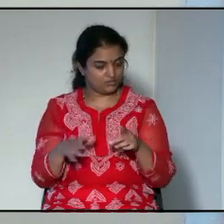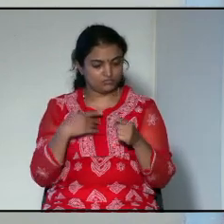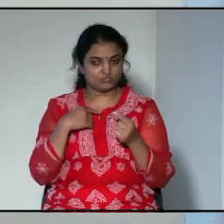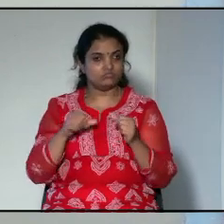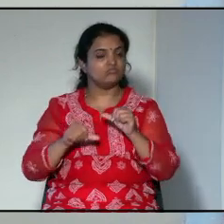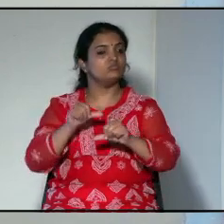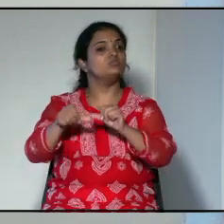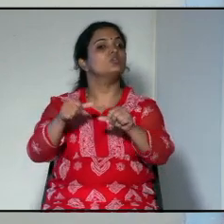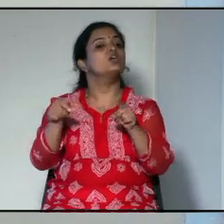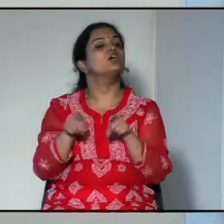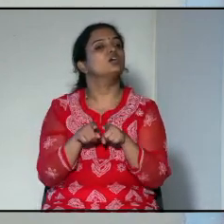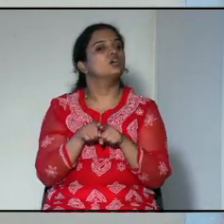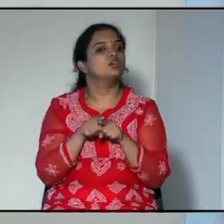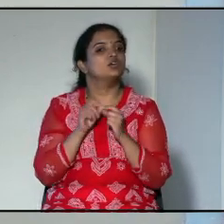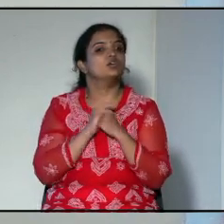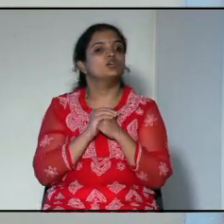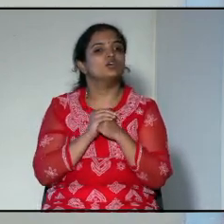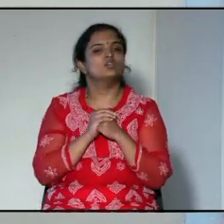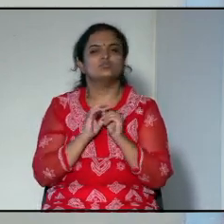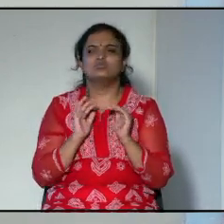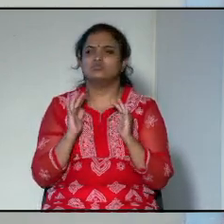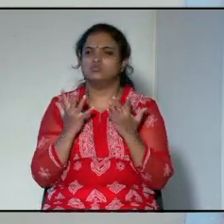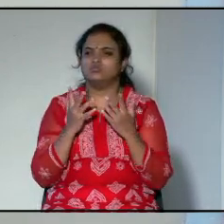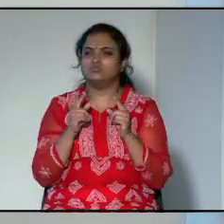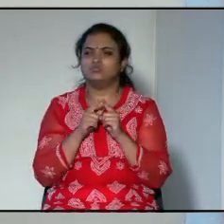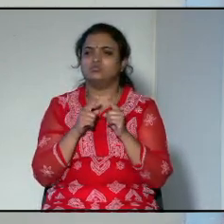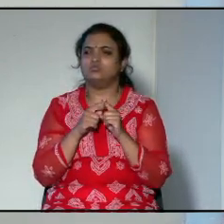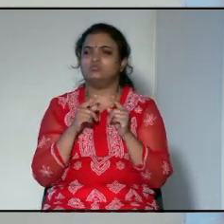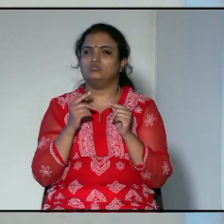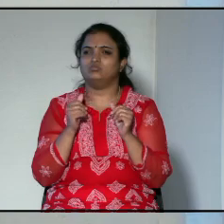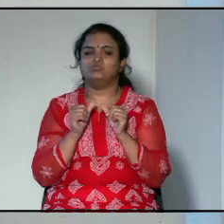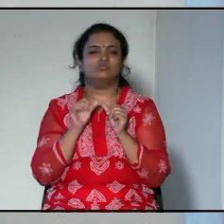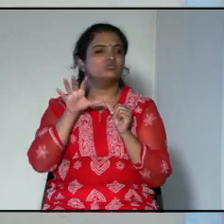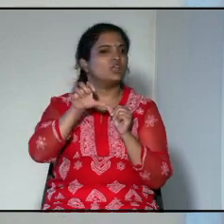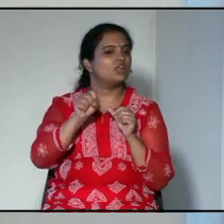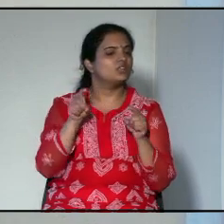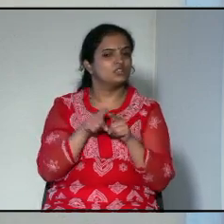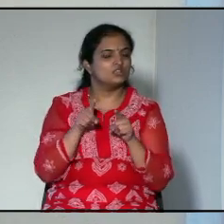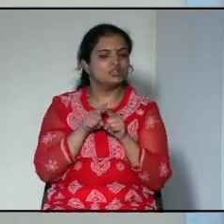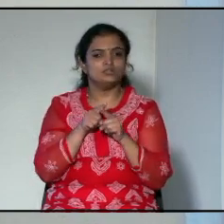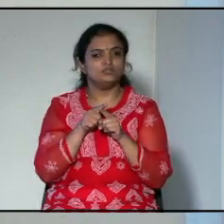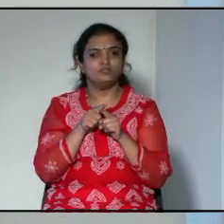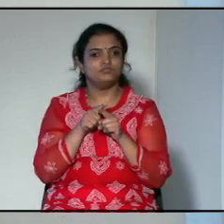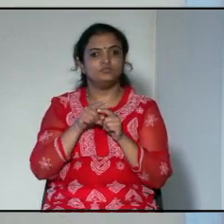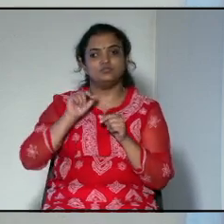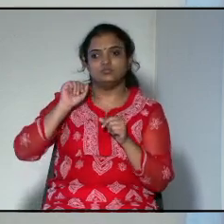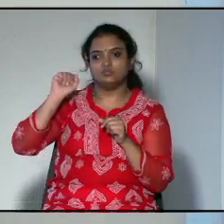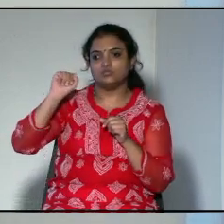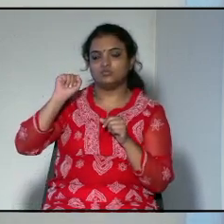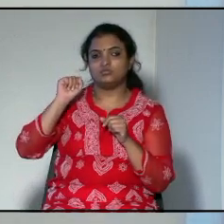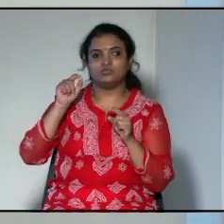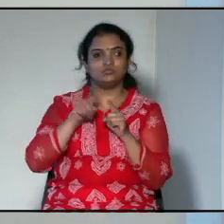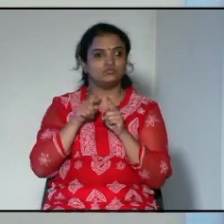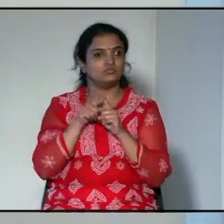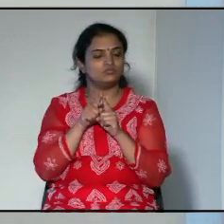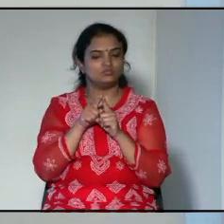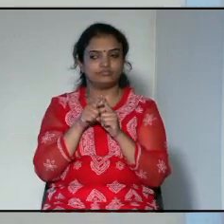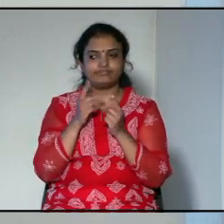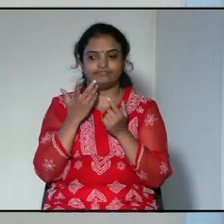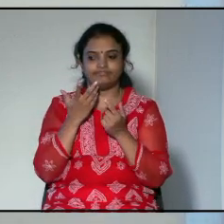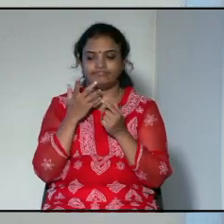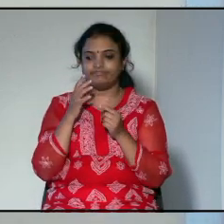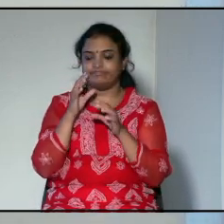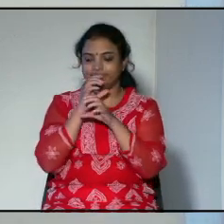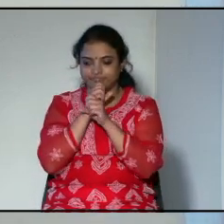by Arun Ganguly. What we also had access to was some of her private papers, correspondence, scraps